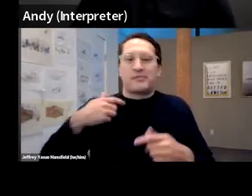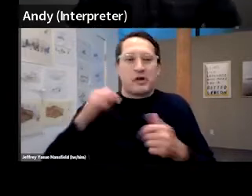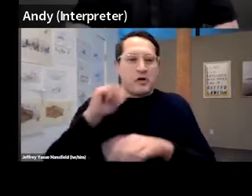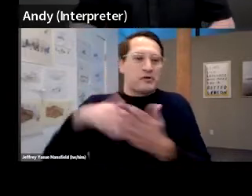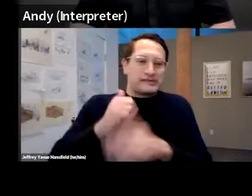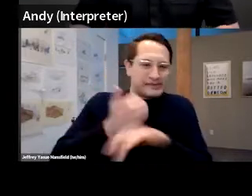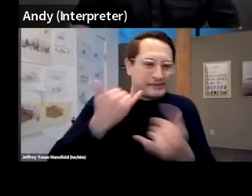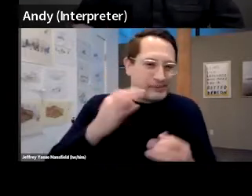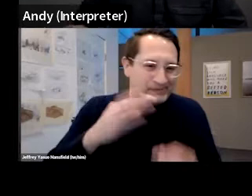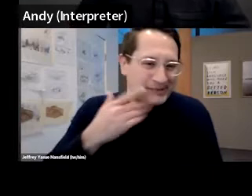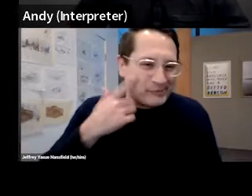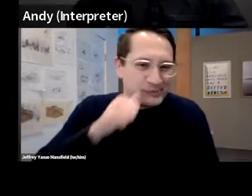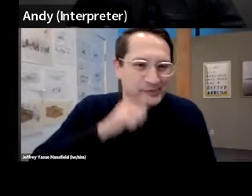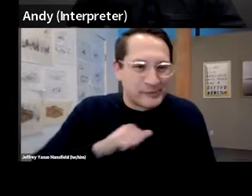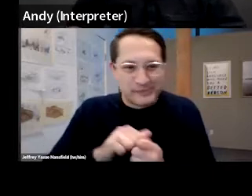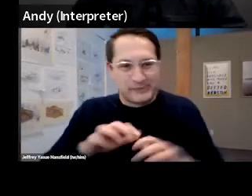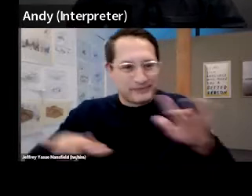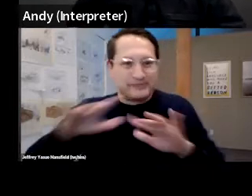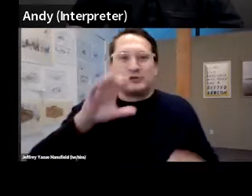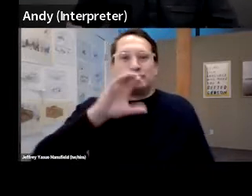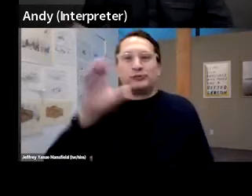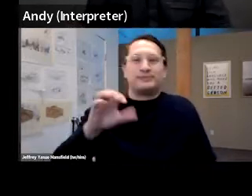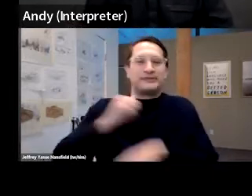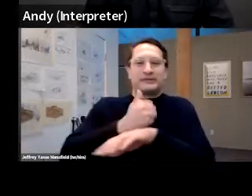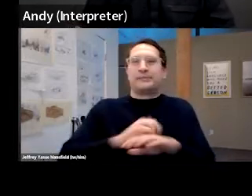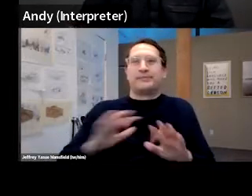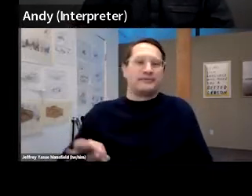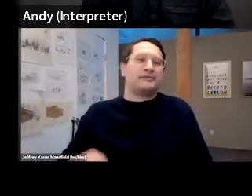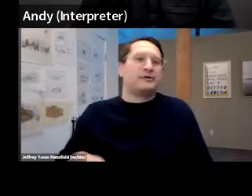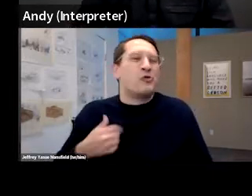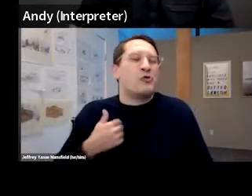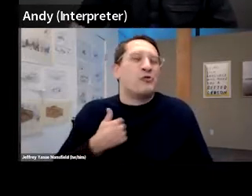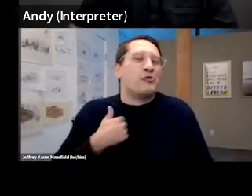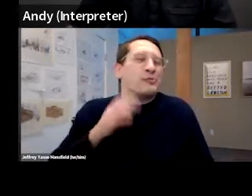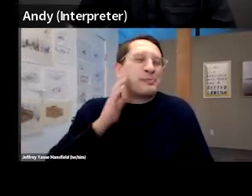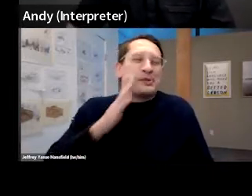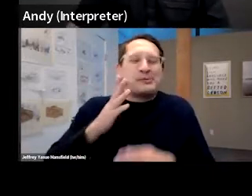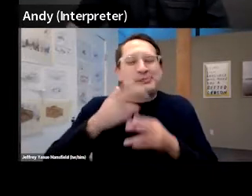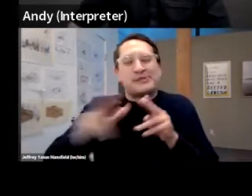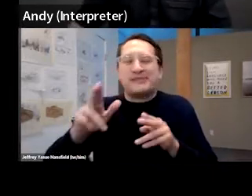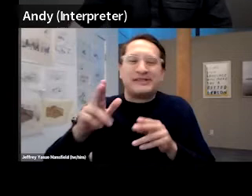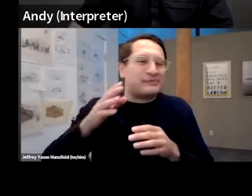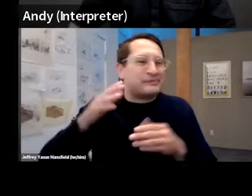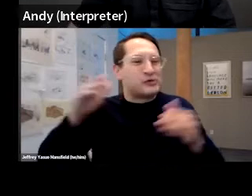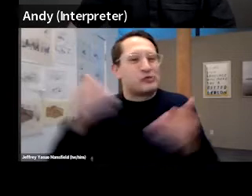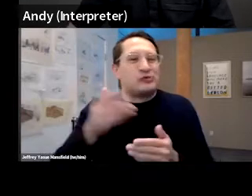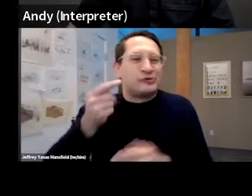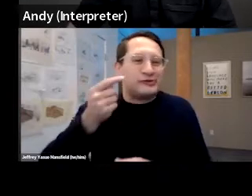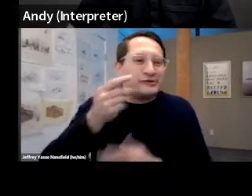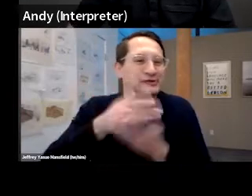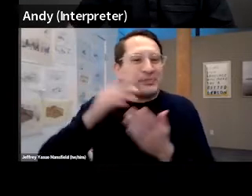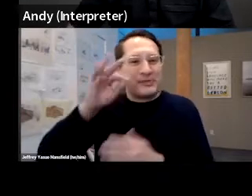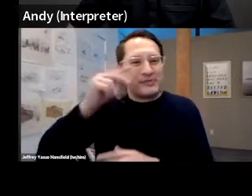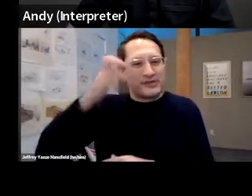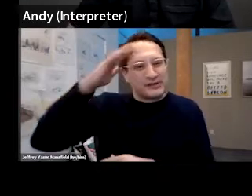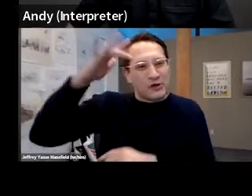All right. I think I'm all set on my end. Thank you all for being patient with me while we switched over my Zoom setup. Let me just